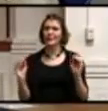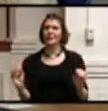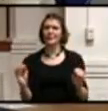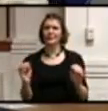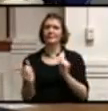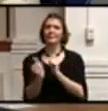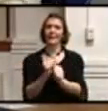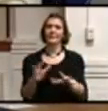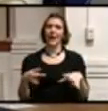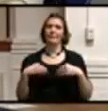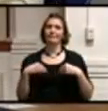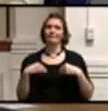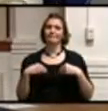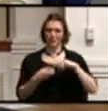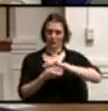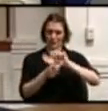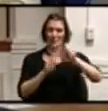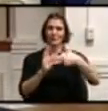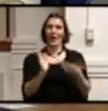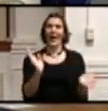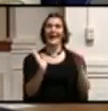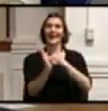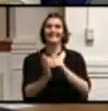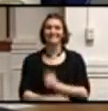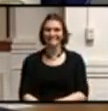carries 5-0.